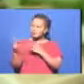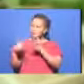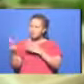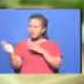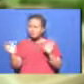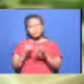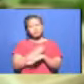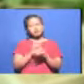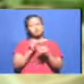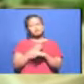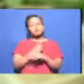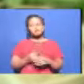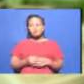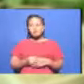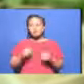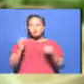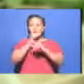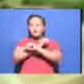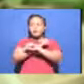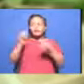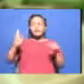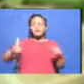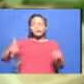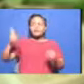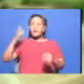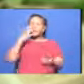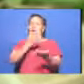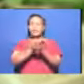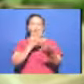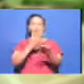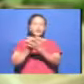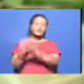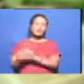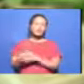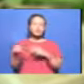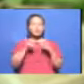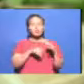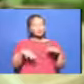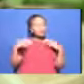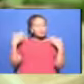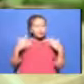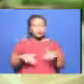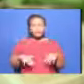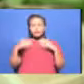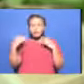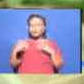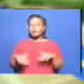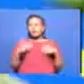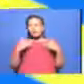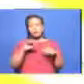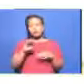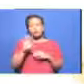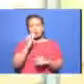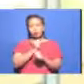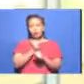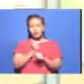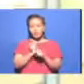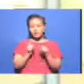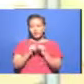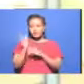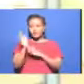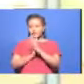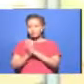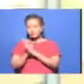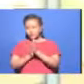President Uhuru Kenyatta, thank you so much. Grateful for your work and the passion you have for NYS. We do